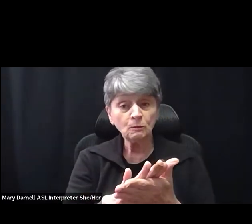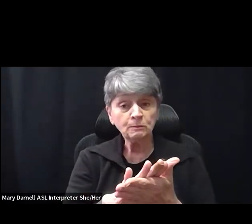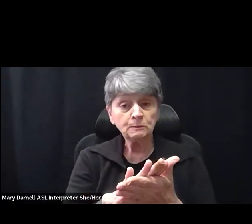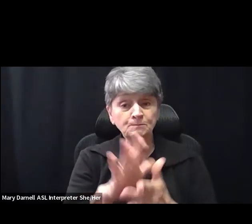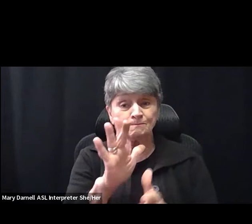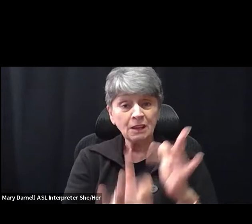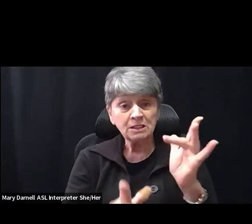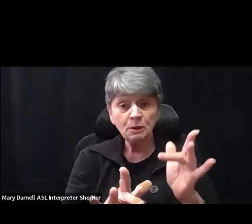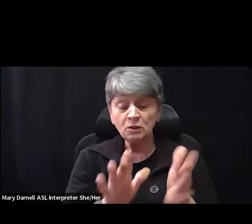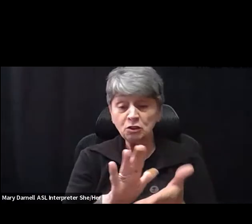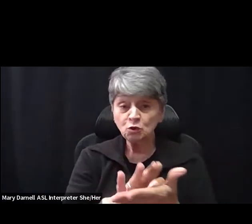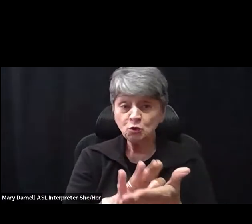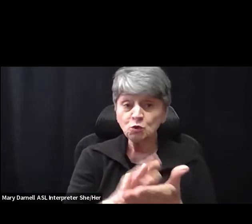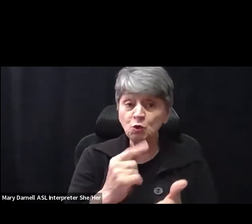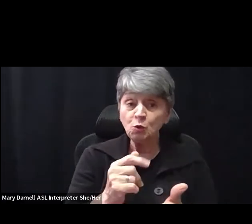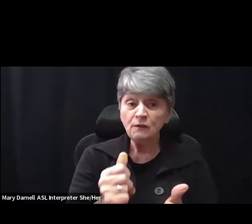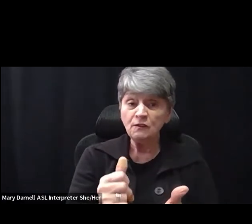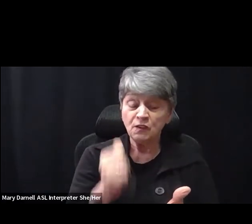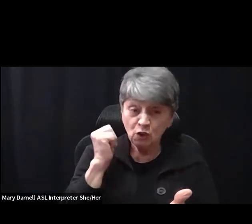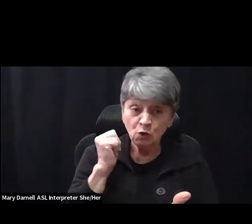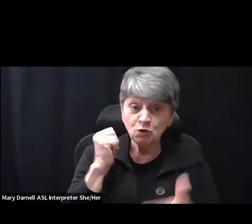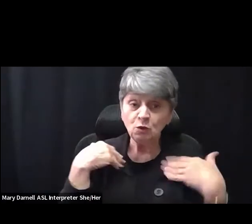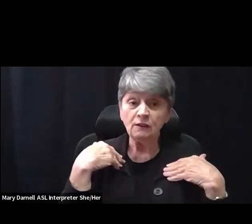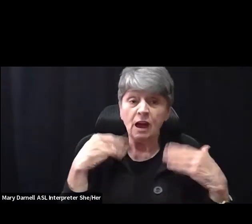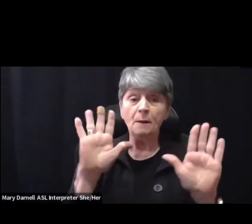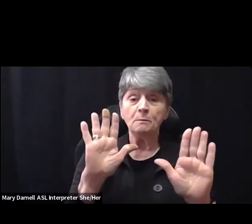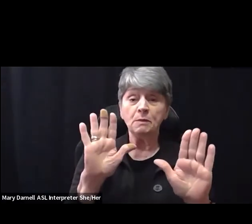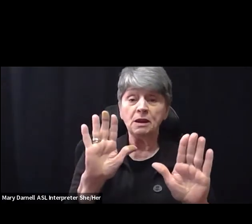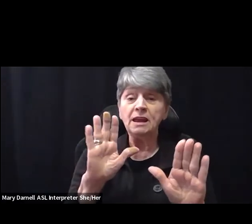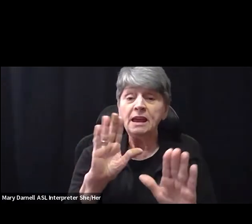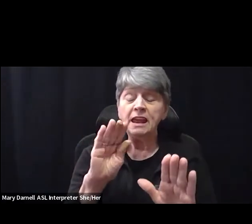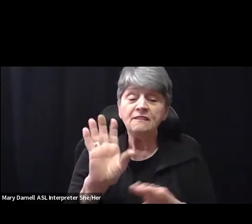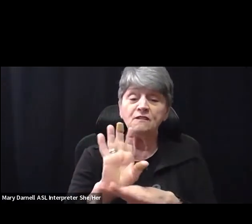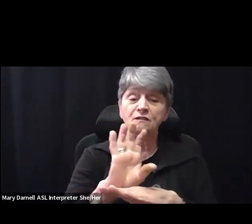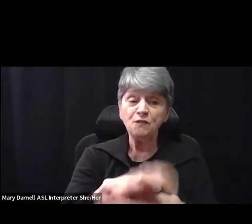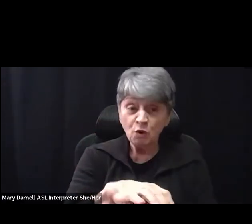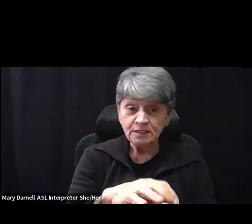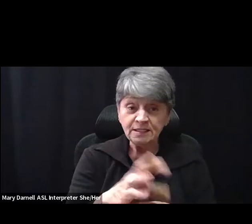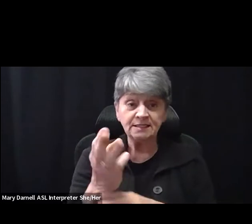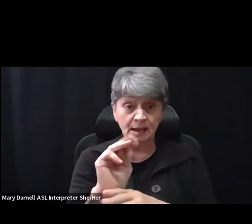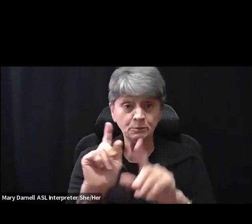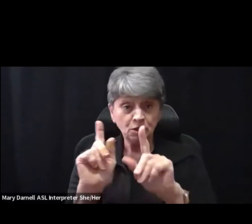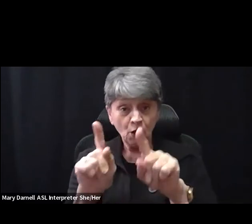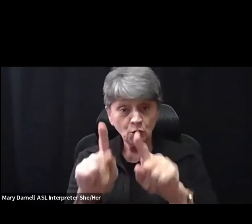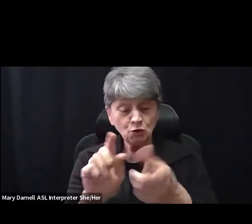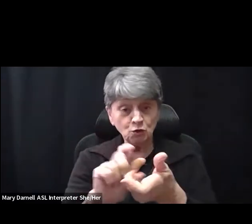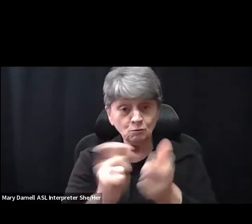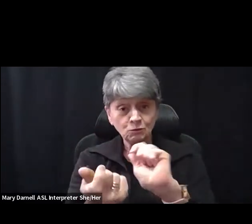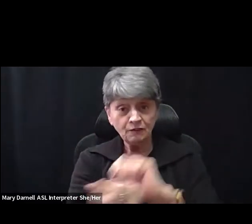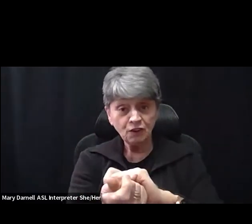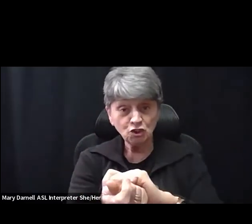their LGBTQ identity and forces them to go to conversion therapy. That school